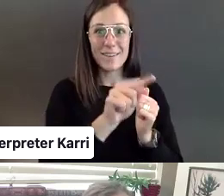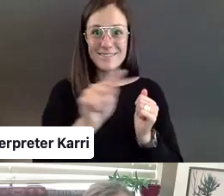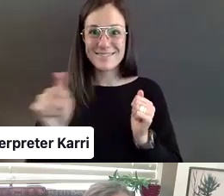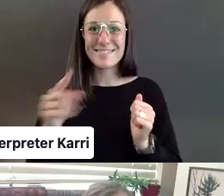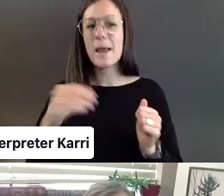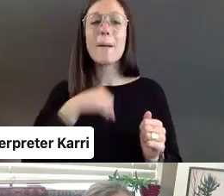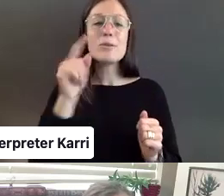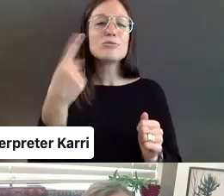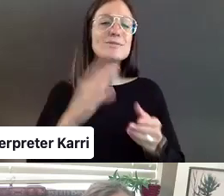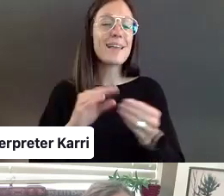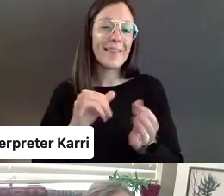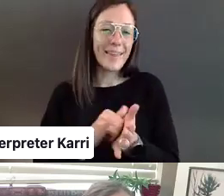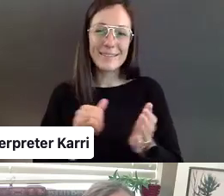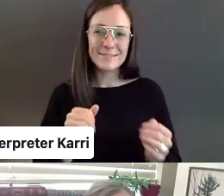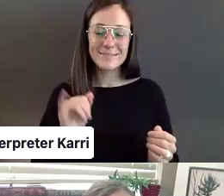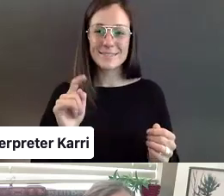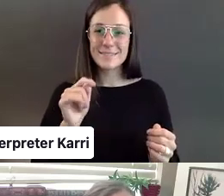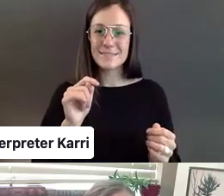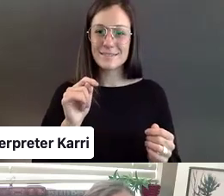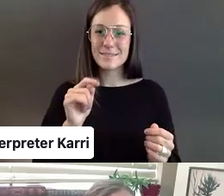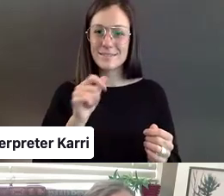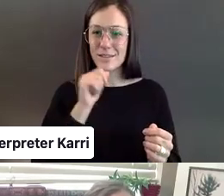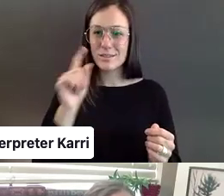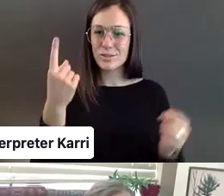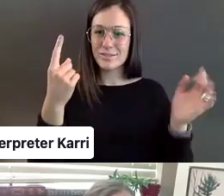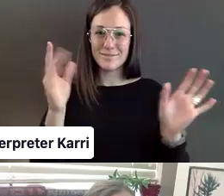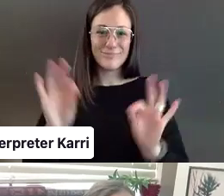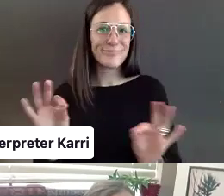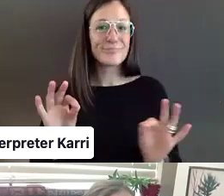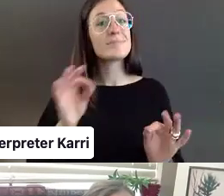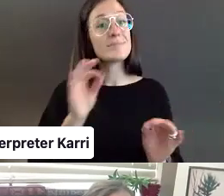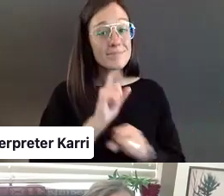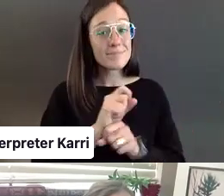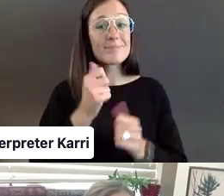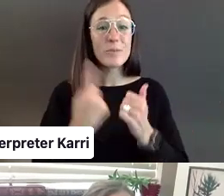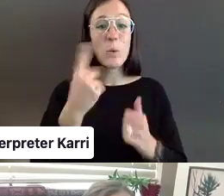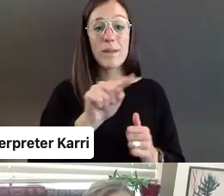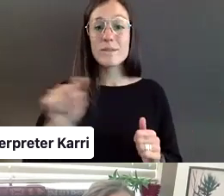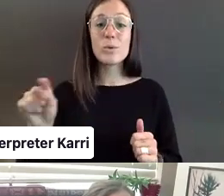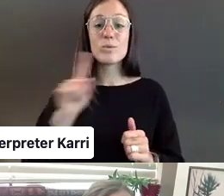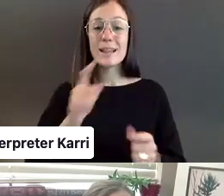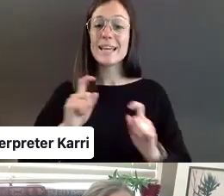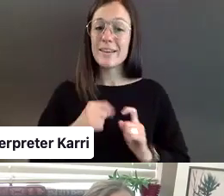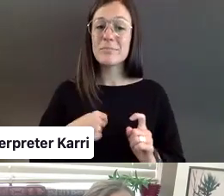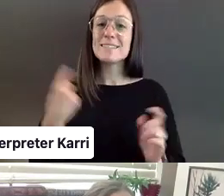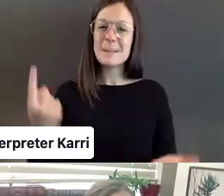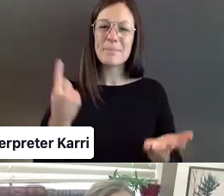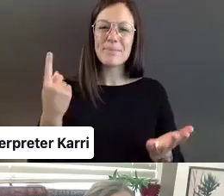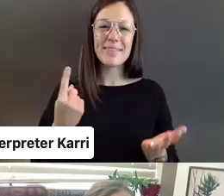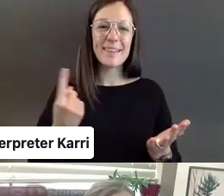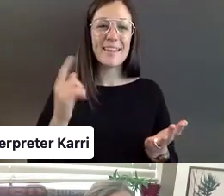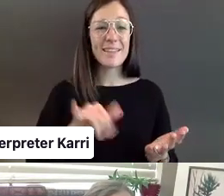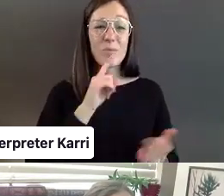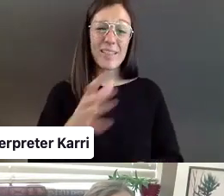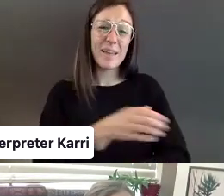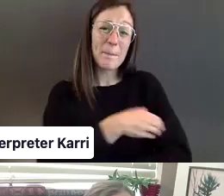I'm not just saying that. It's not just this panel. Like literally every single one of you has given me something that has